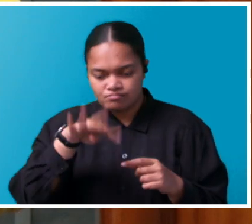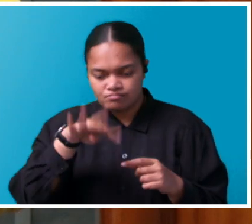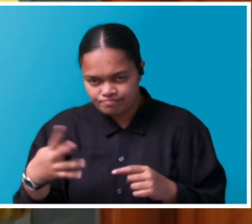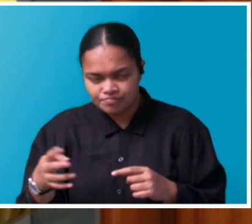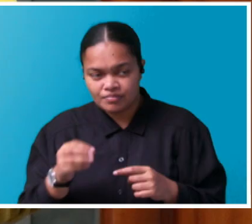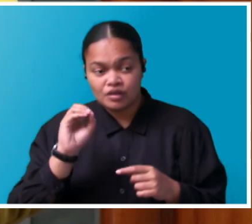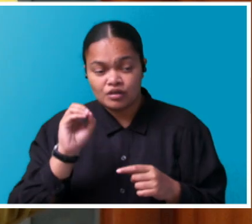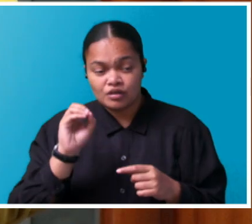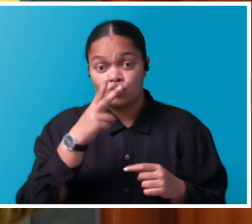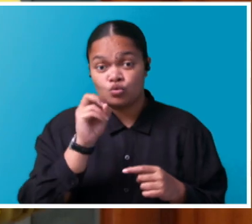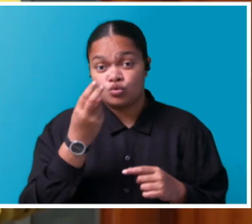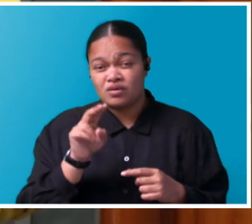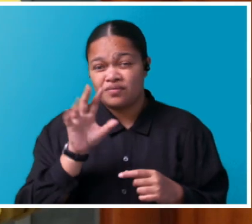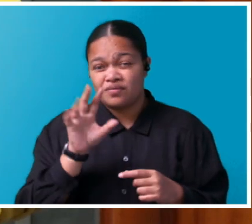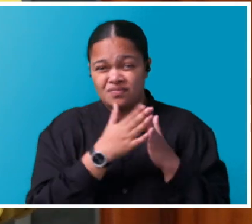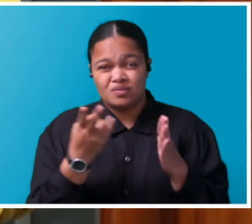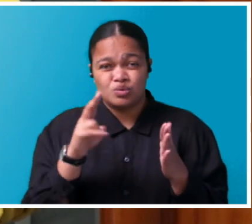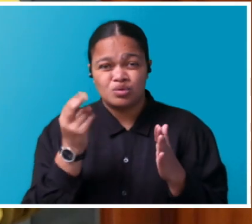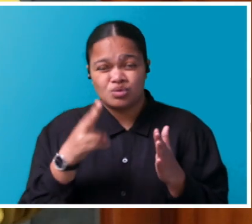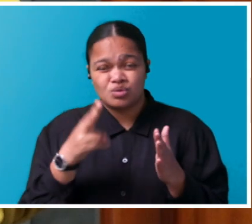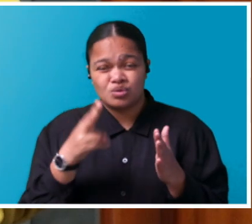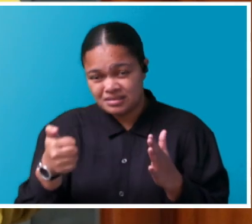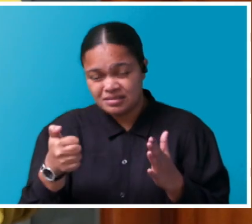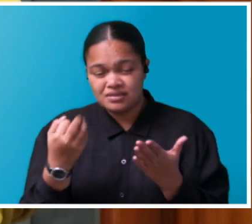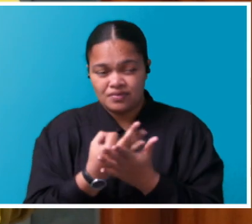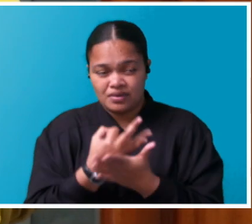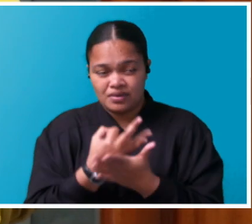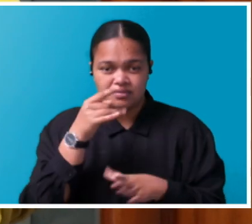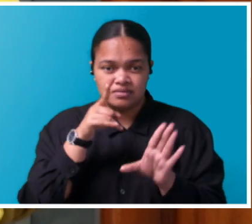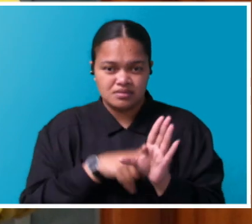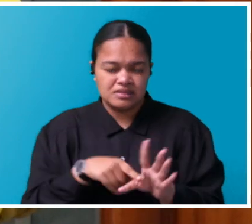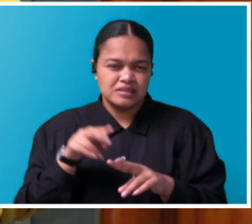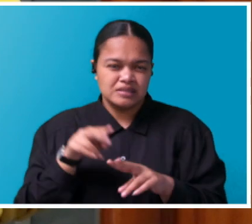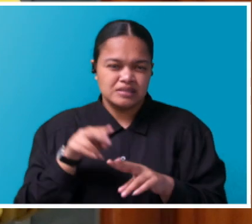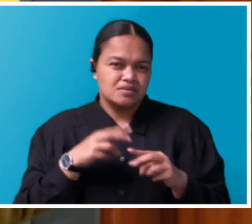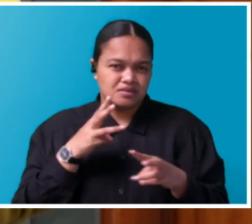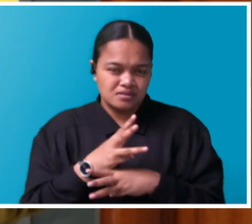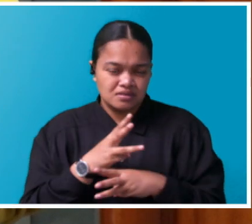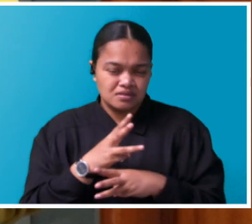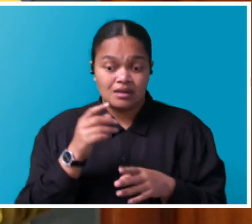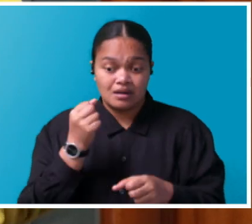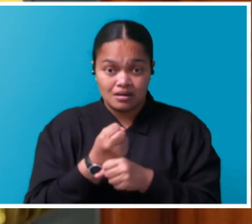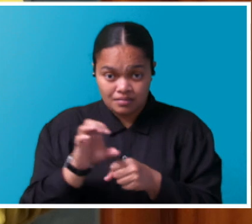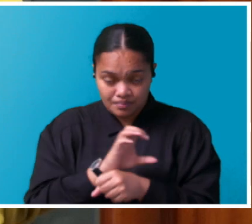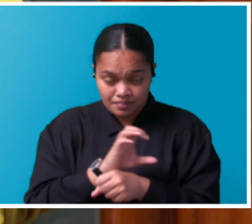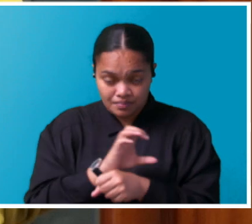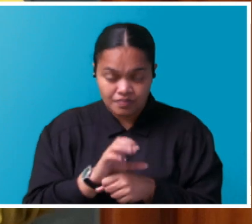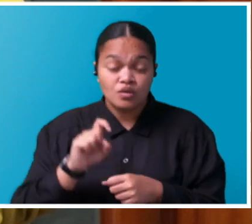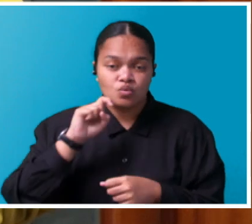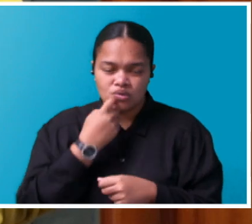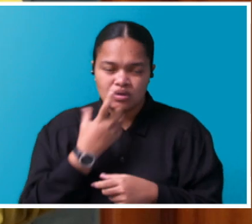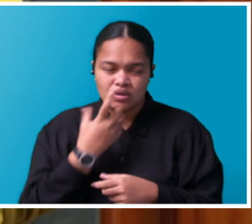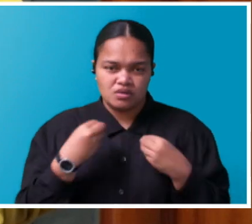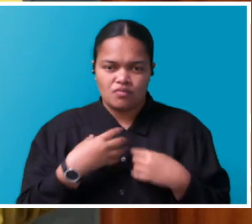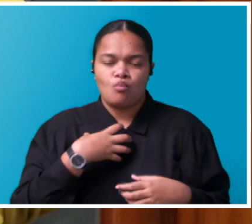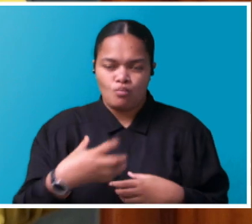in the 2025-2026 financial year, the Fiji Pine Limited and the Fiji Hardwood Corporation Limited will receive further